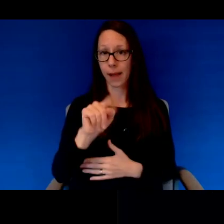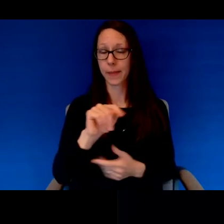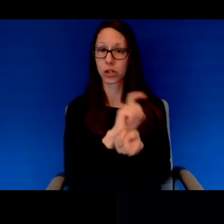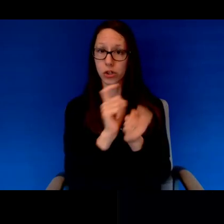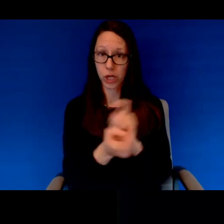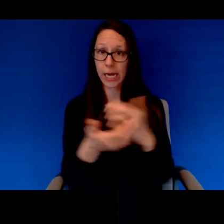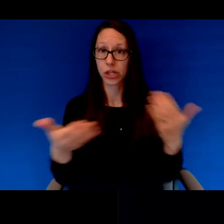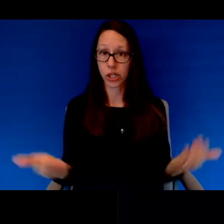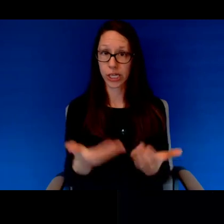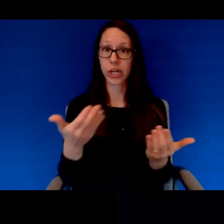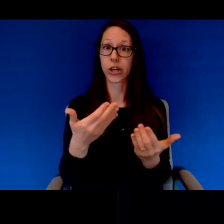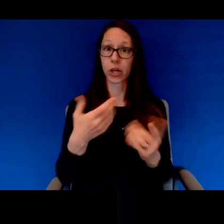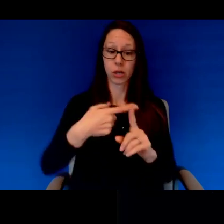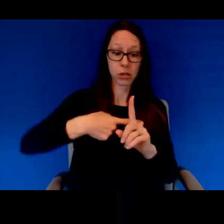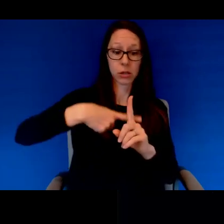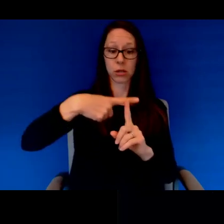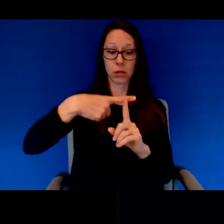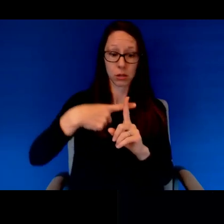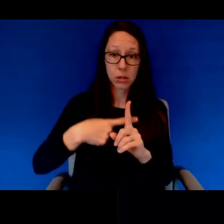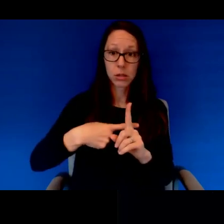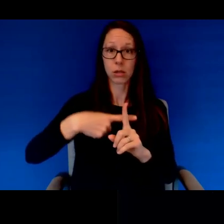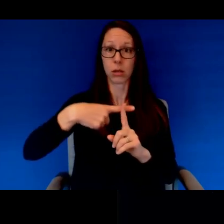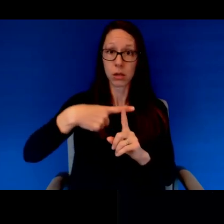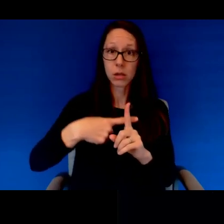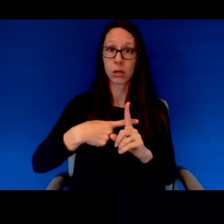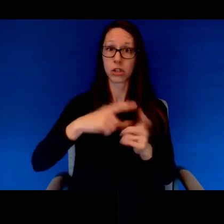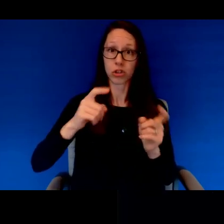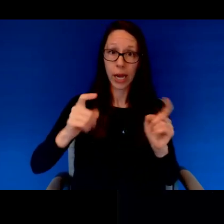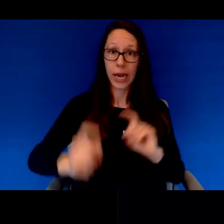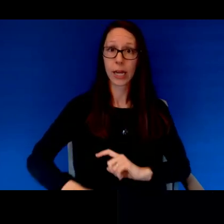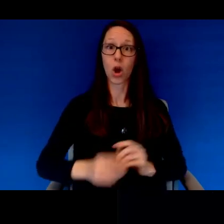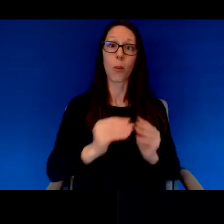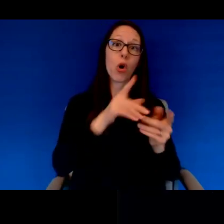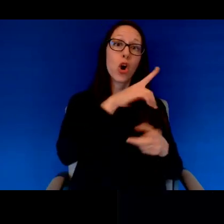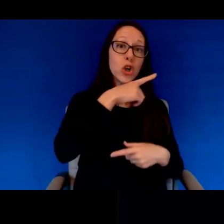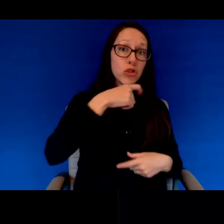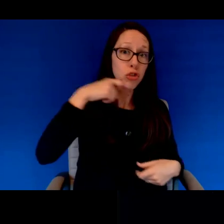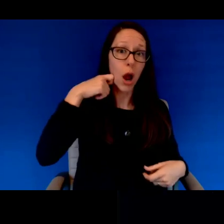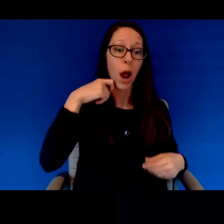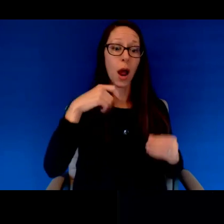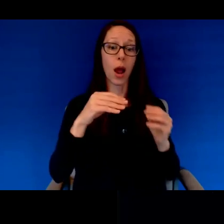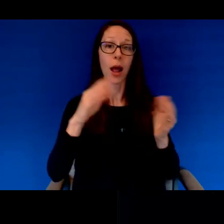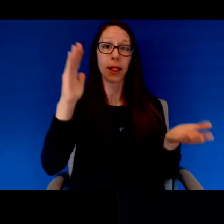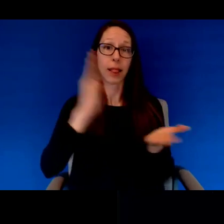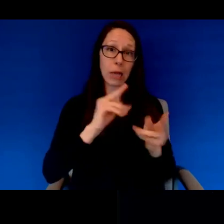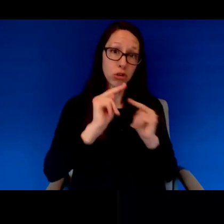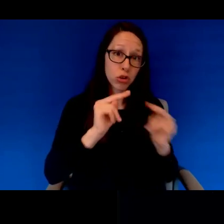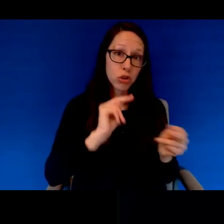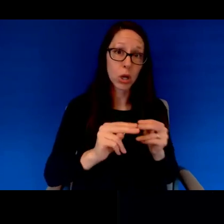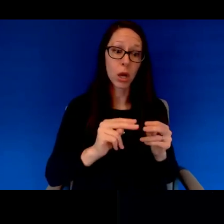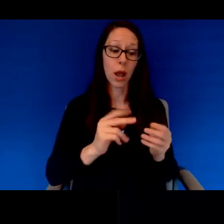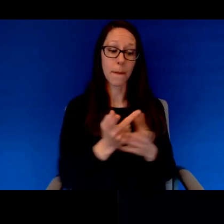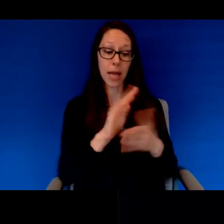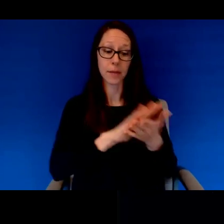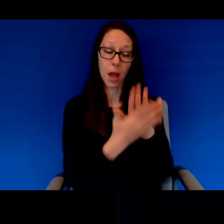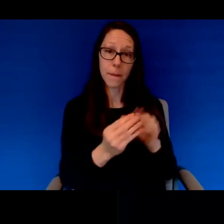on Earth is also making things more dry, nutrients less available, plants more stressed out. So anything we learn in space, we